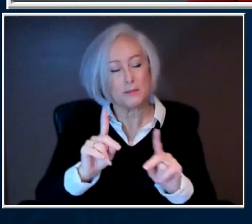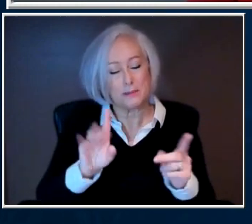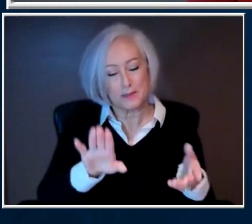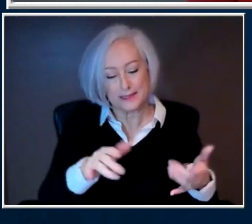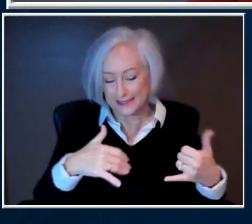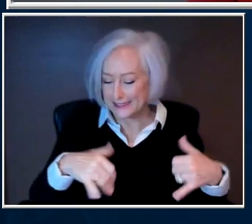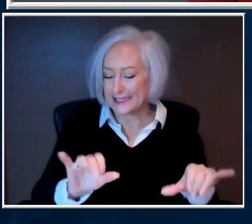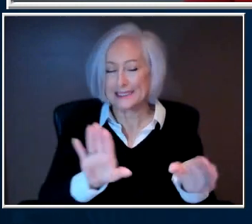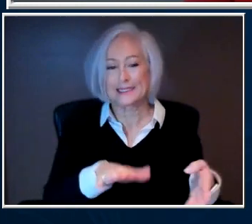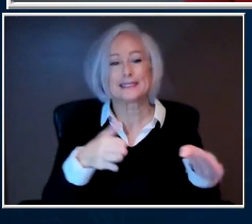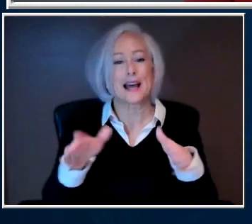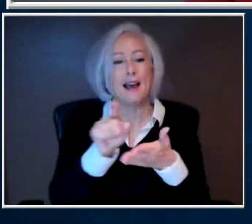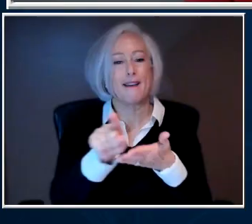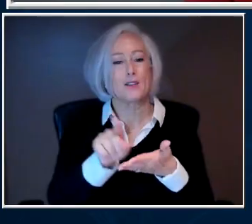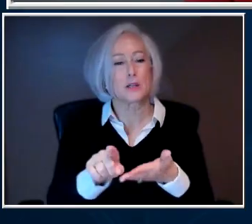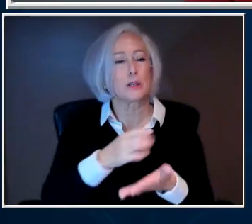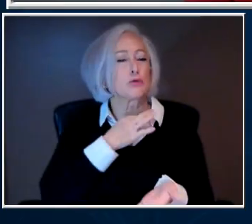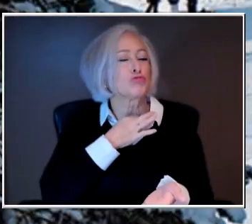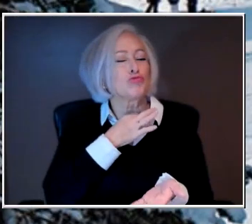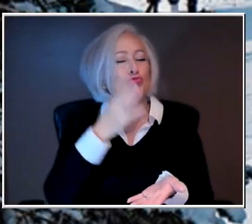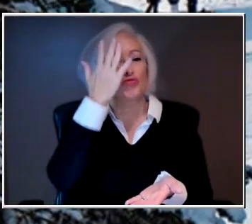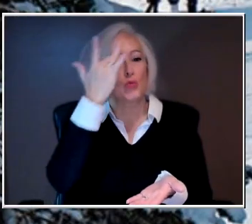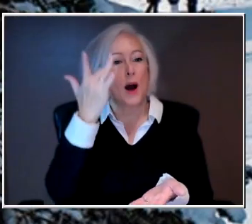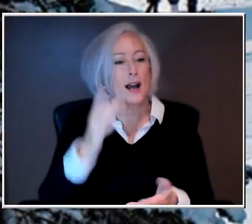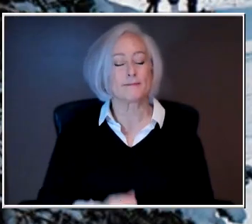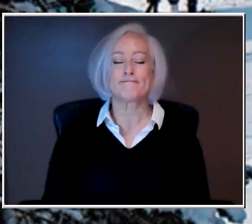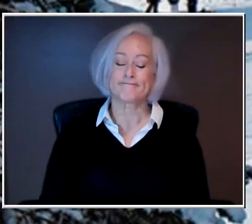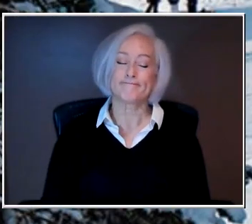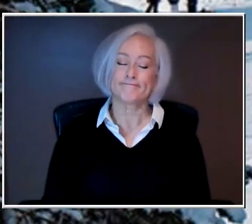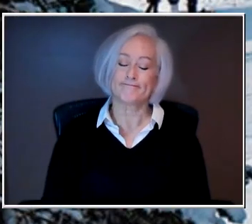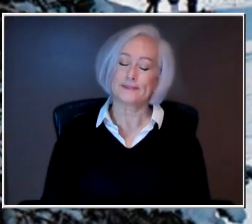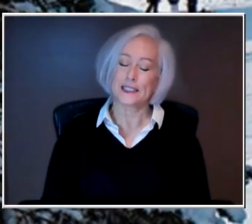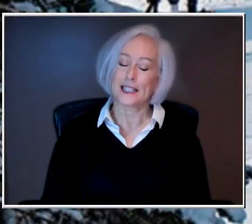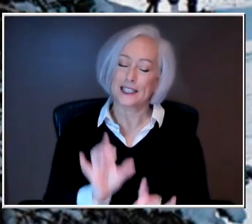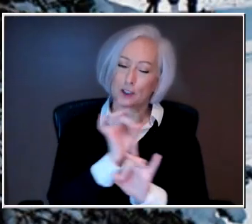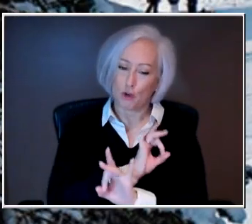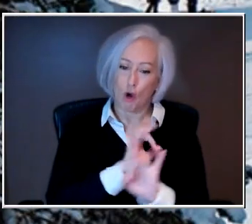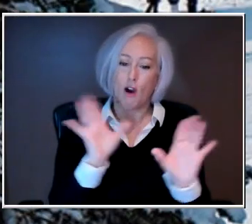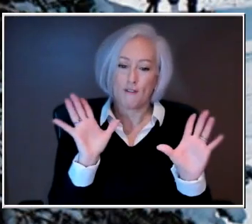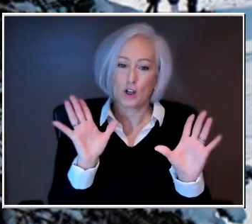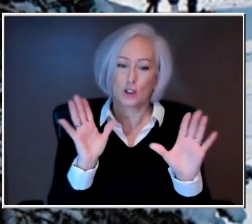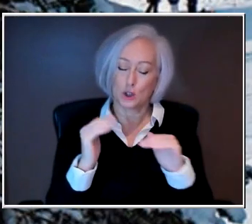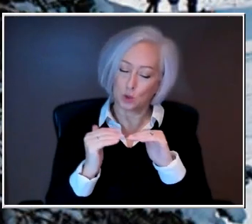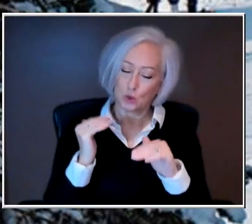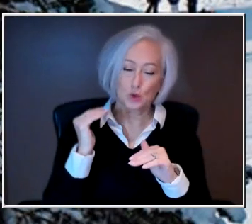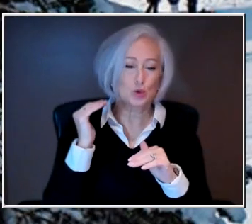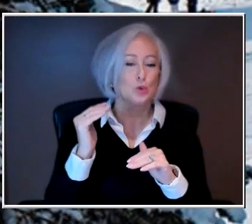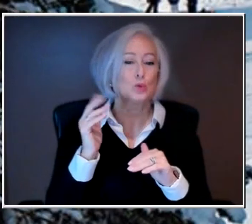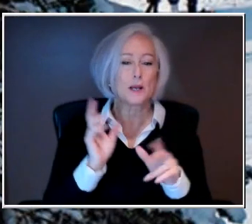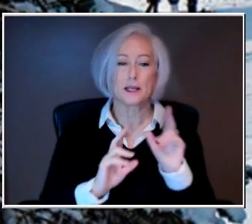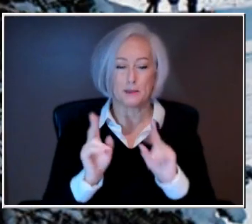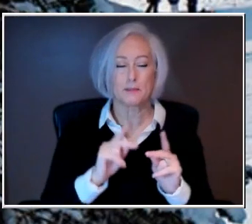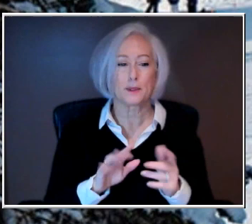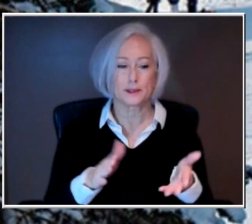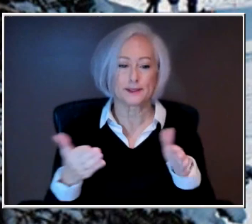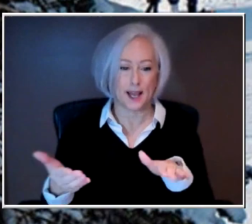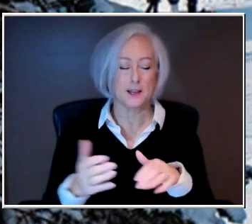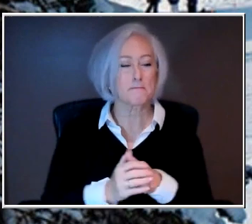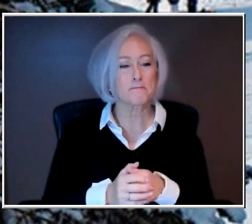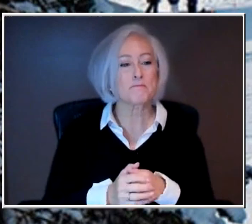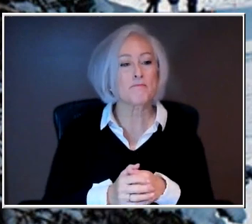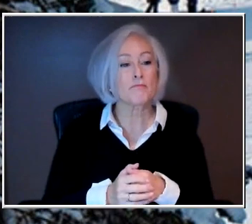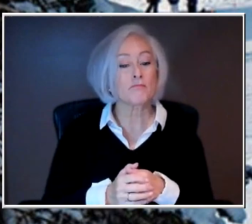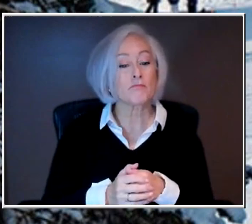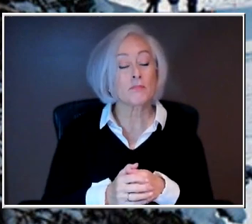COVID? Yeah, I think it is a tragedy. It is too many for sure. And that just goes to show you that while